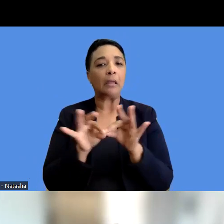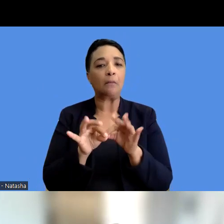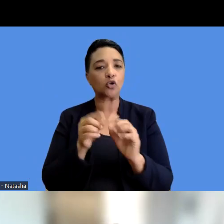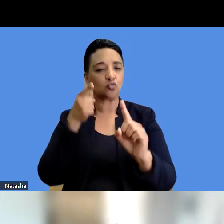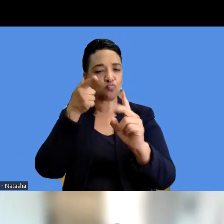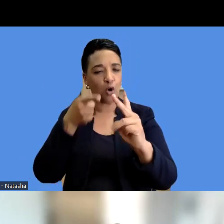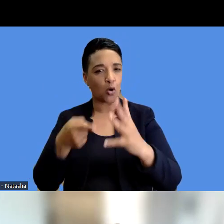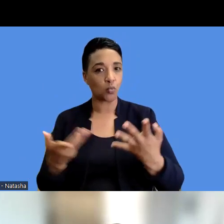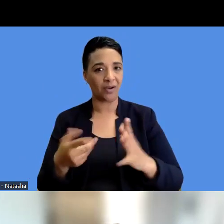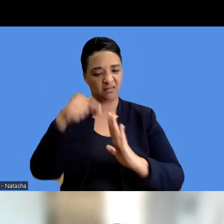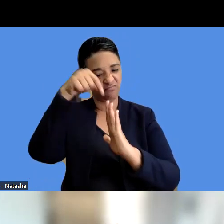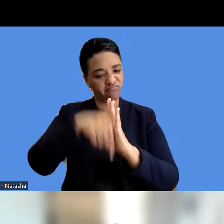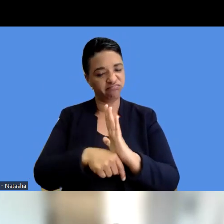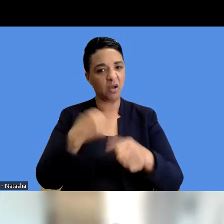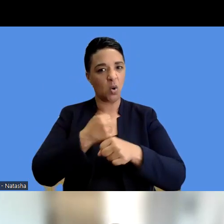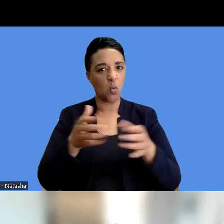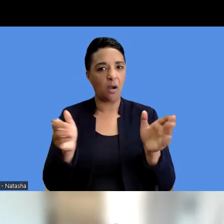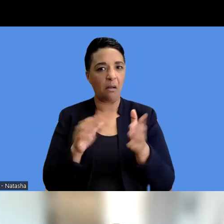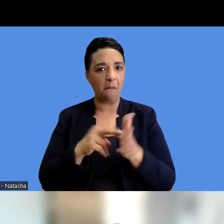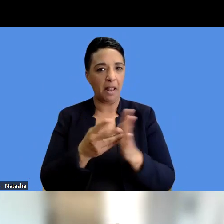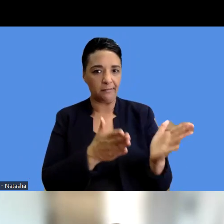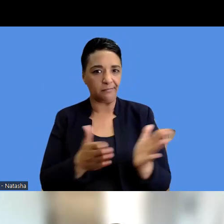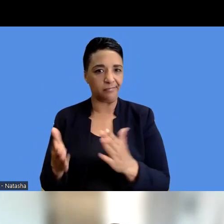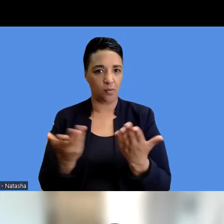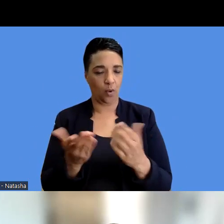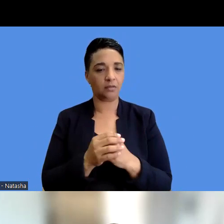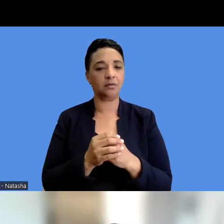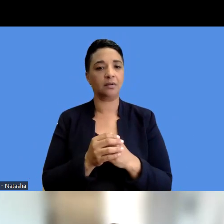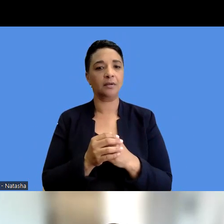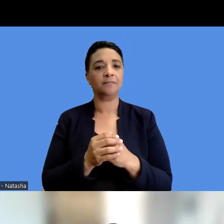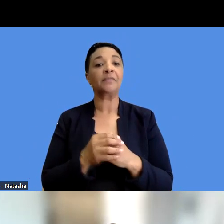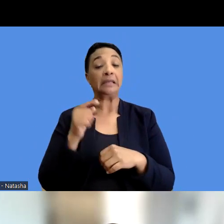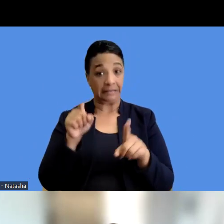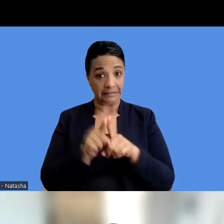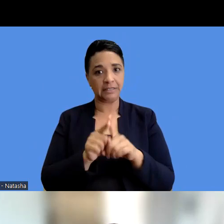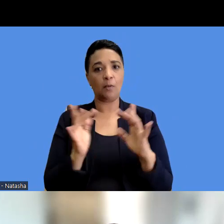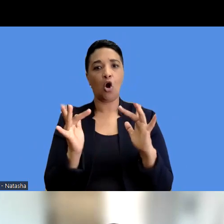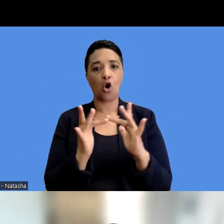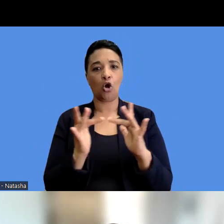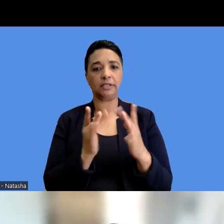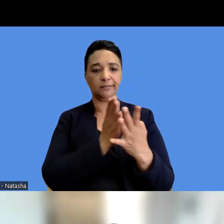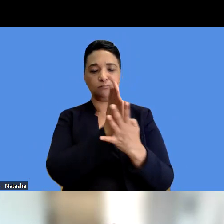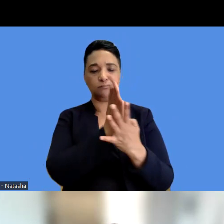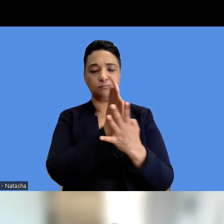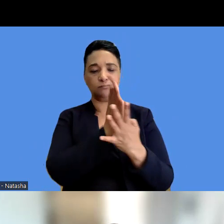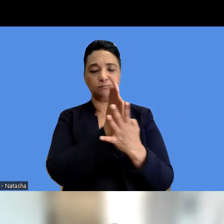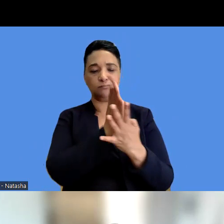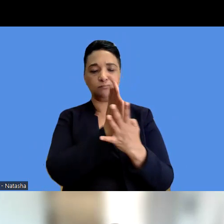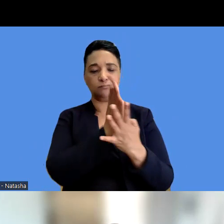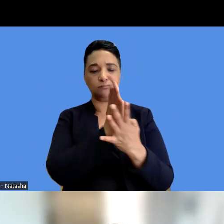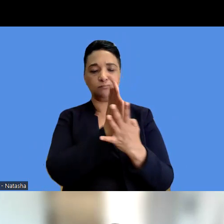go through in detail because of limited time, but then we also have the contacts for each work stream that you can reach out